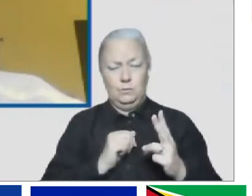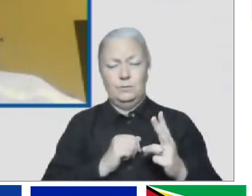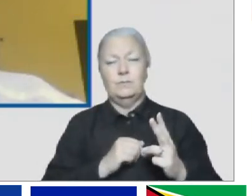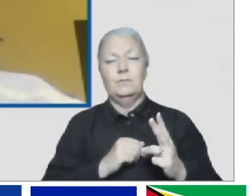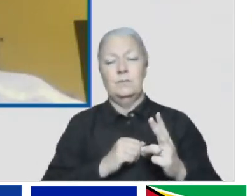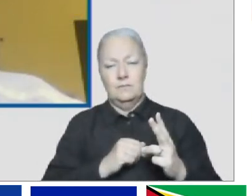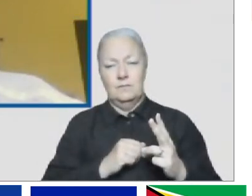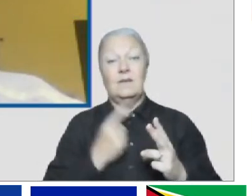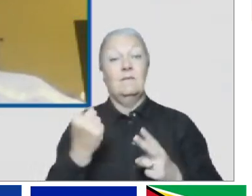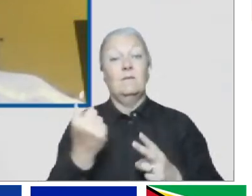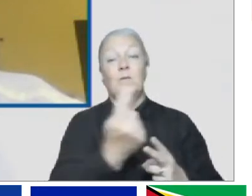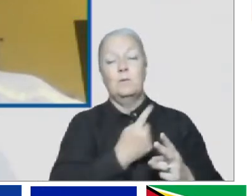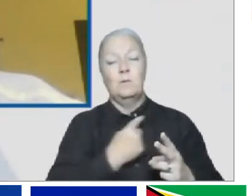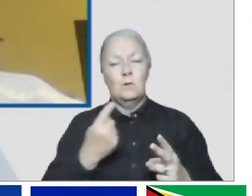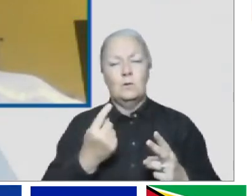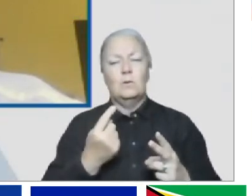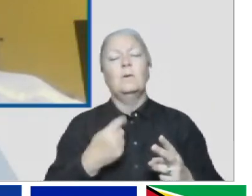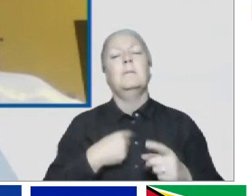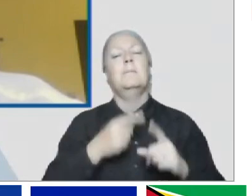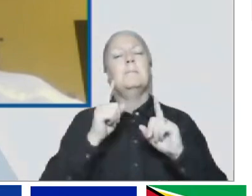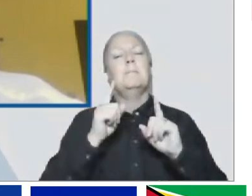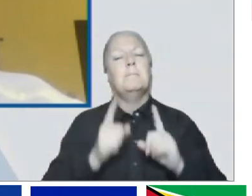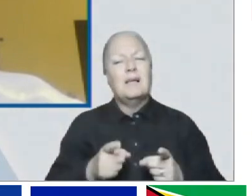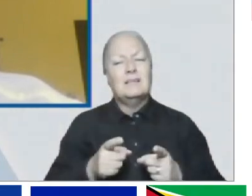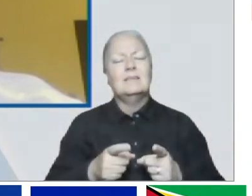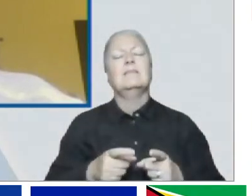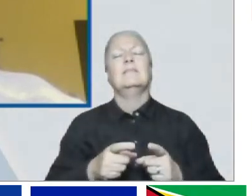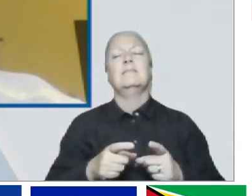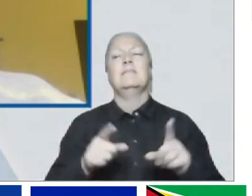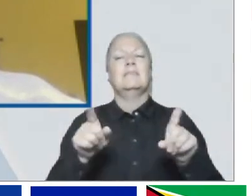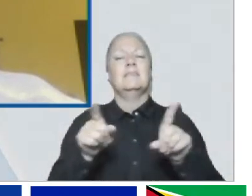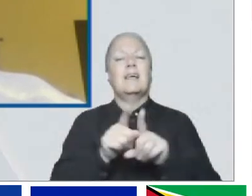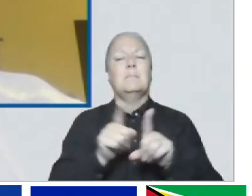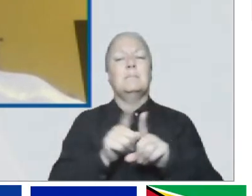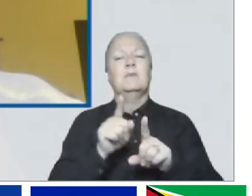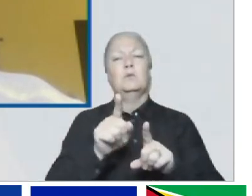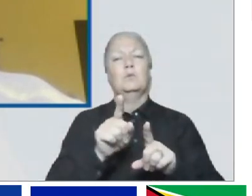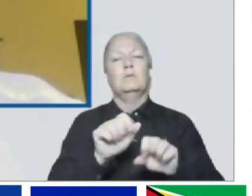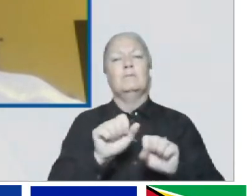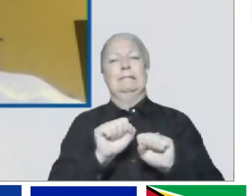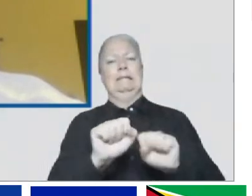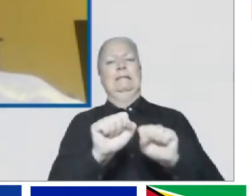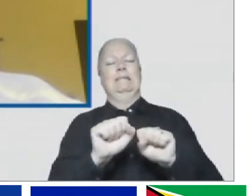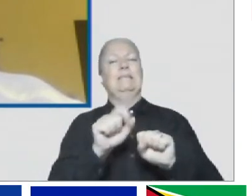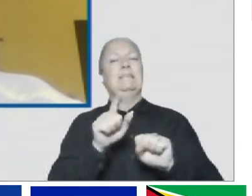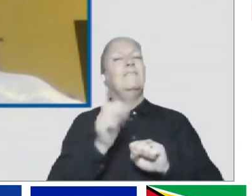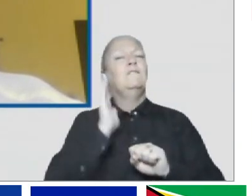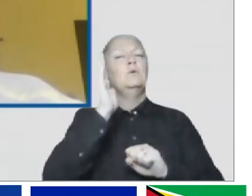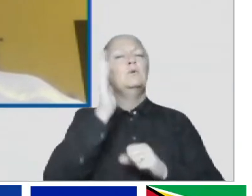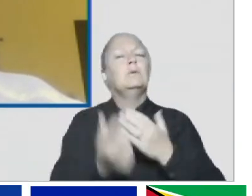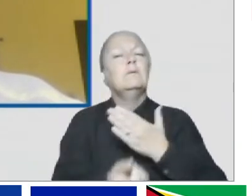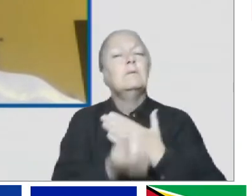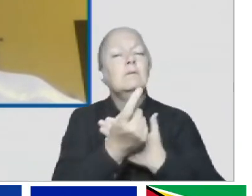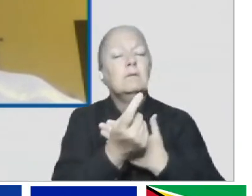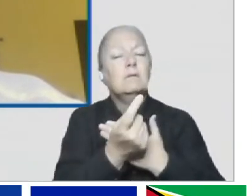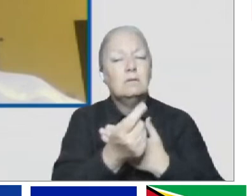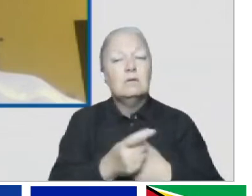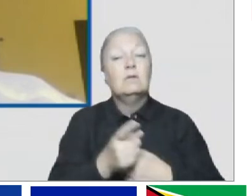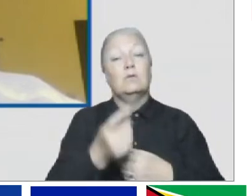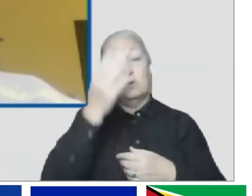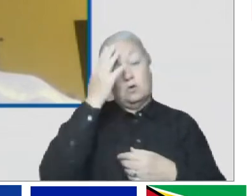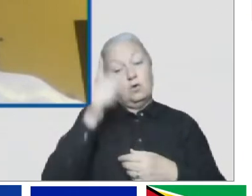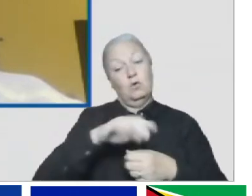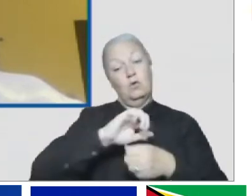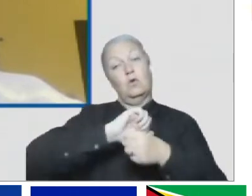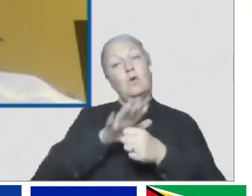prospective management, that is avoiding this in the future. We've learned from the COVID experience what was gone wrong